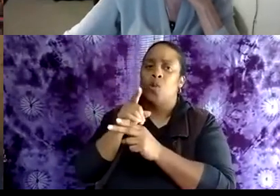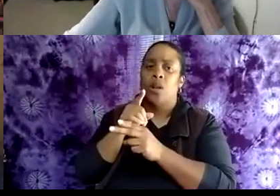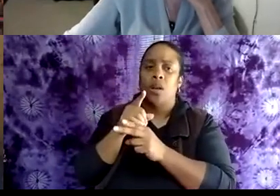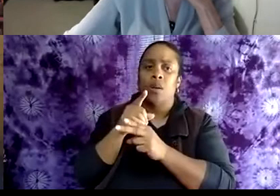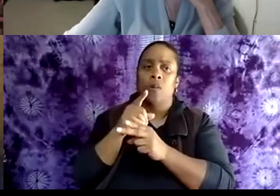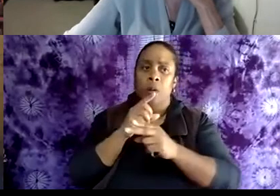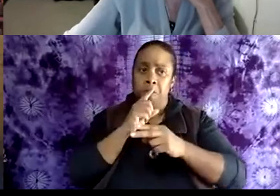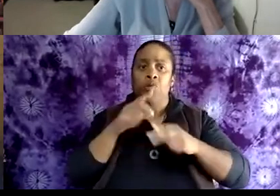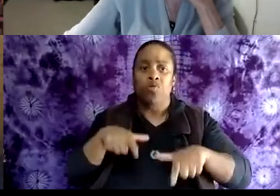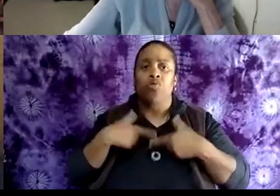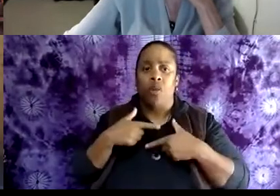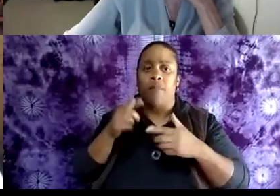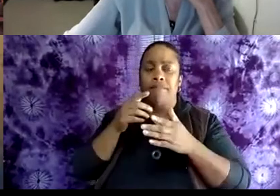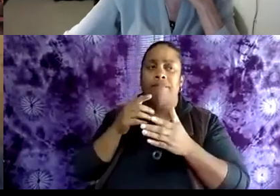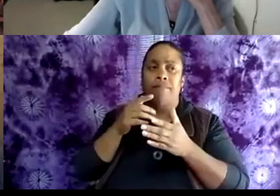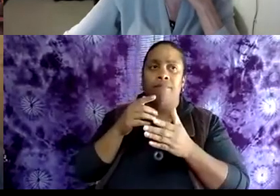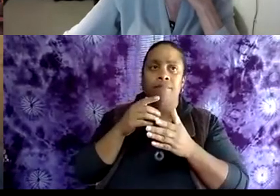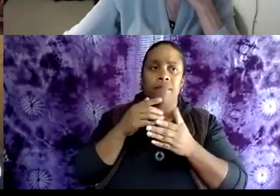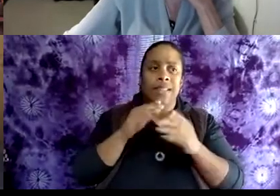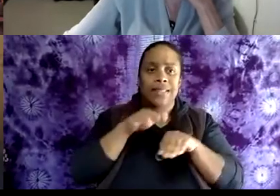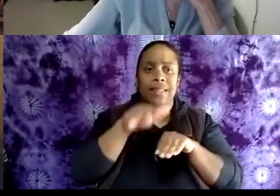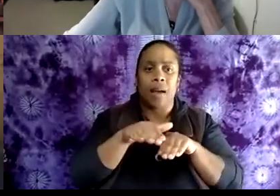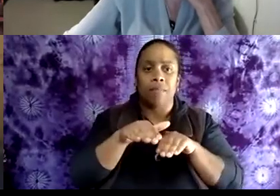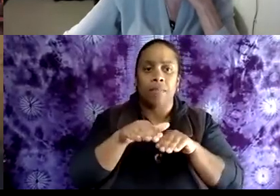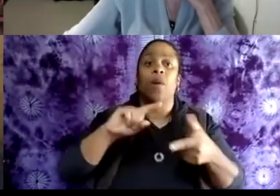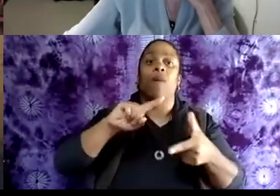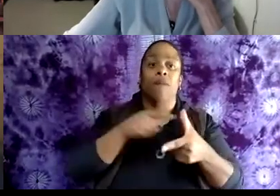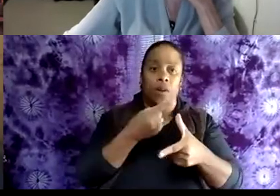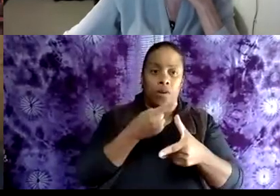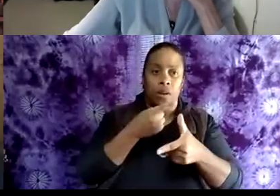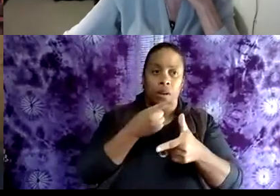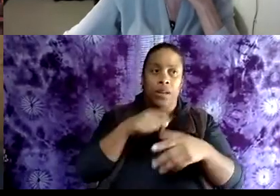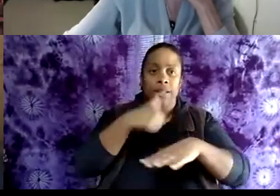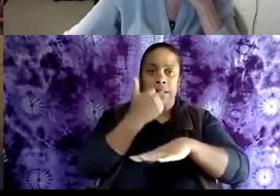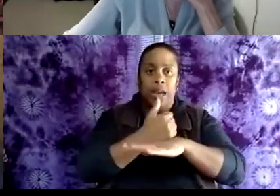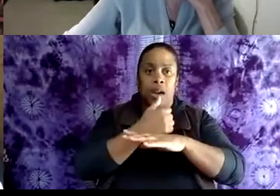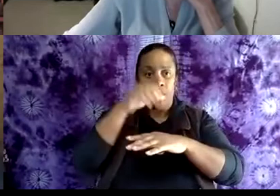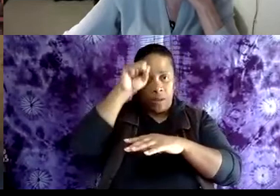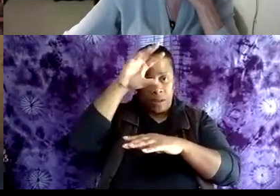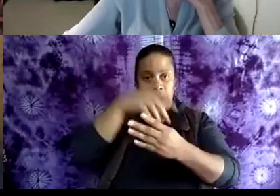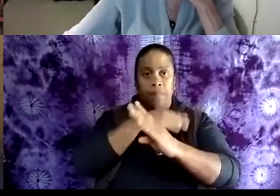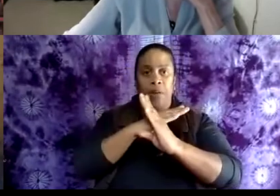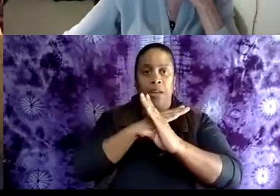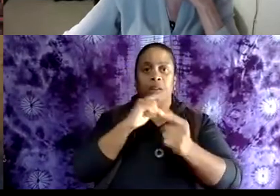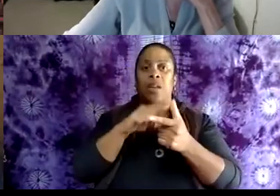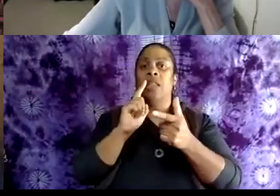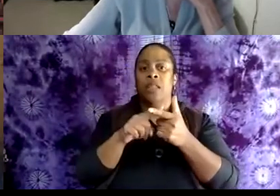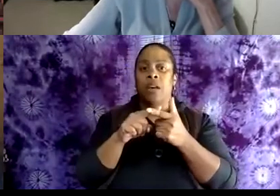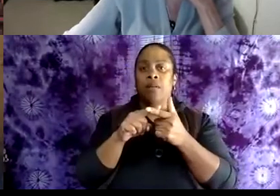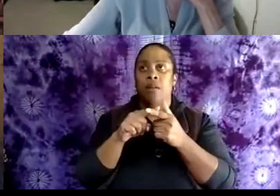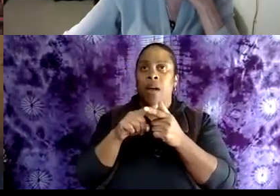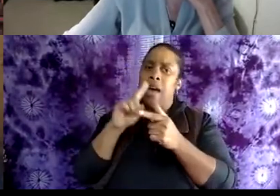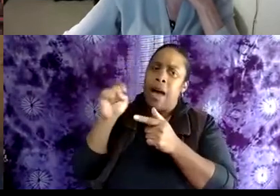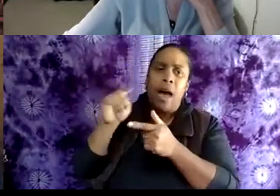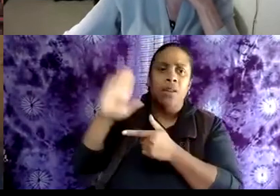really practical. So create your psychic protection first, and then say, hello, if you're out there, I would love to know, what is your